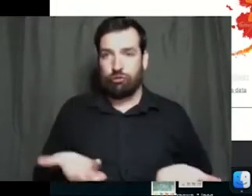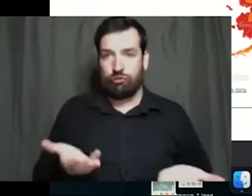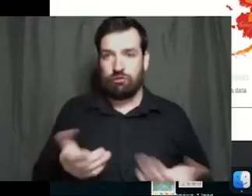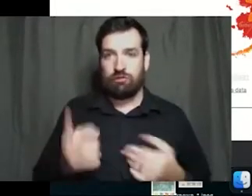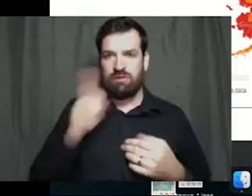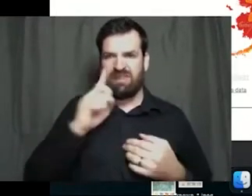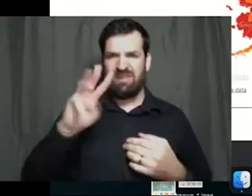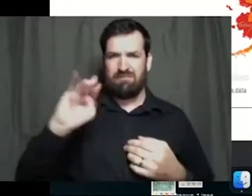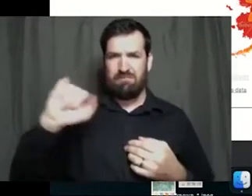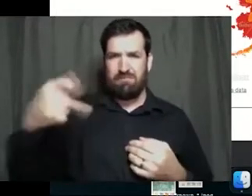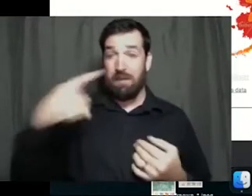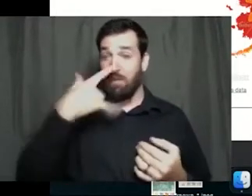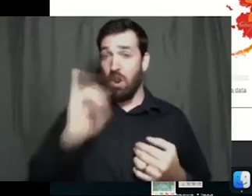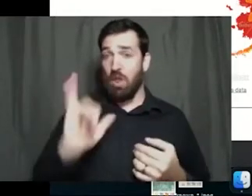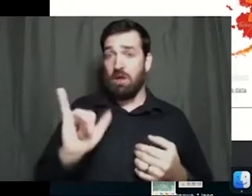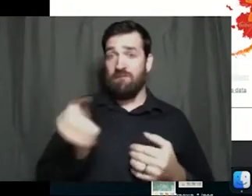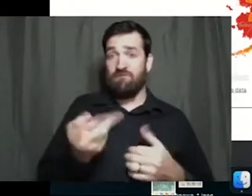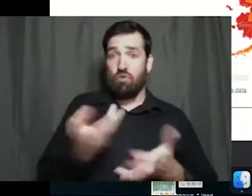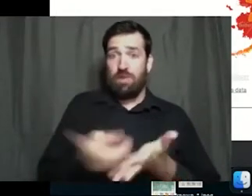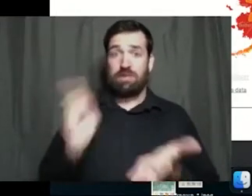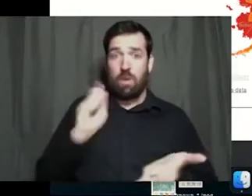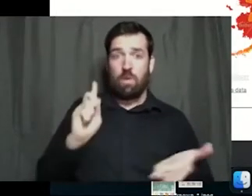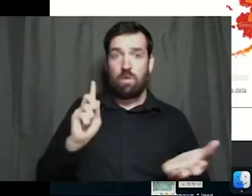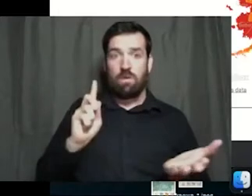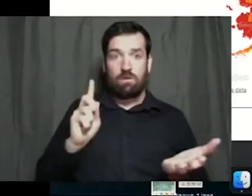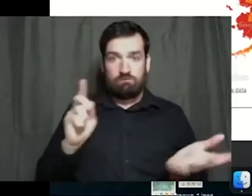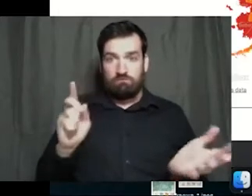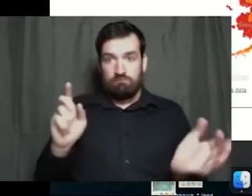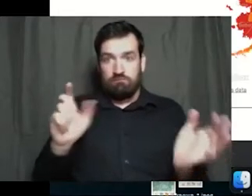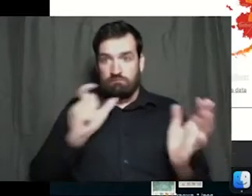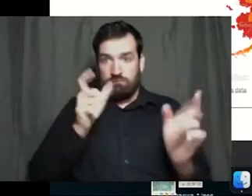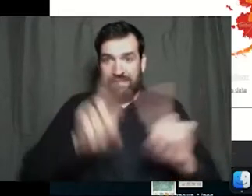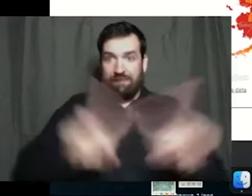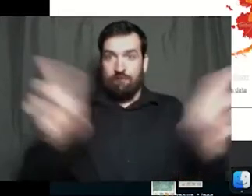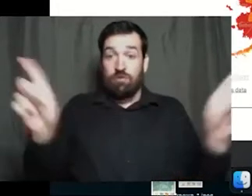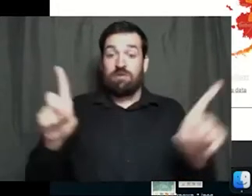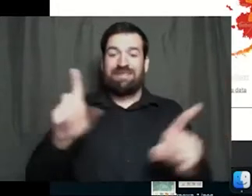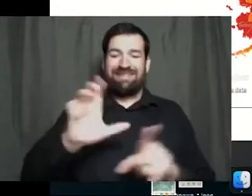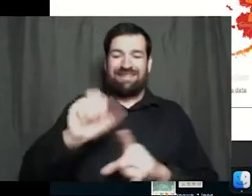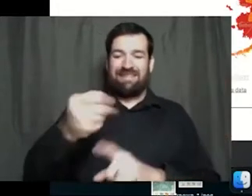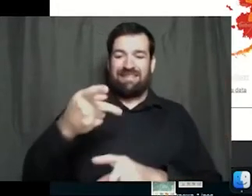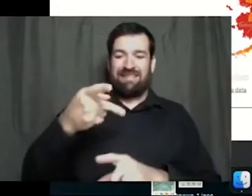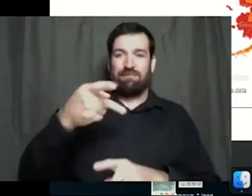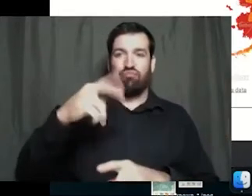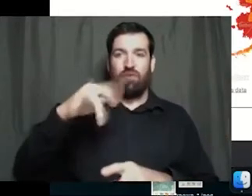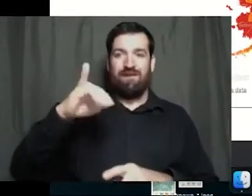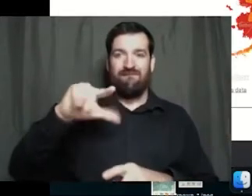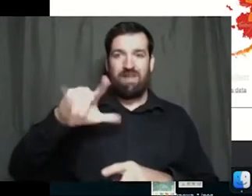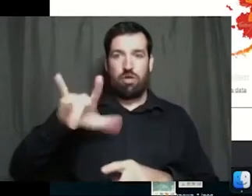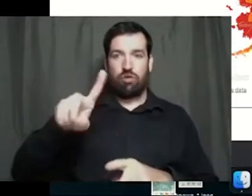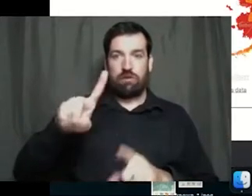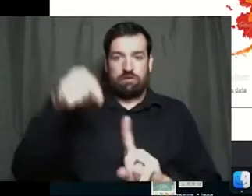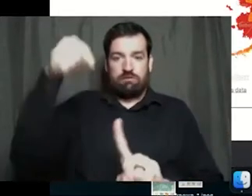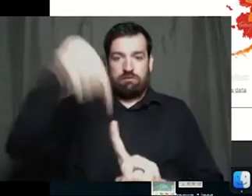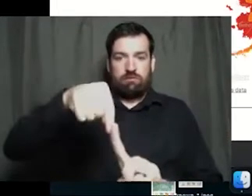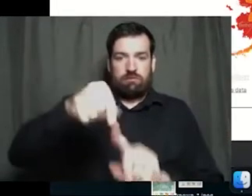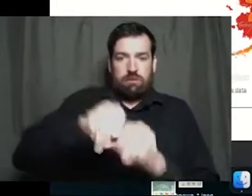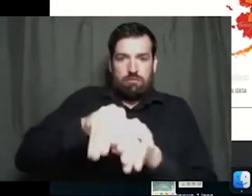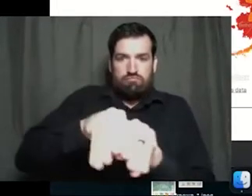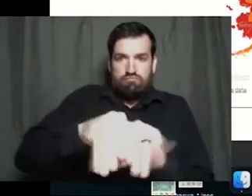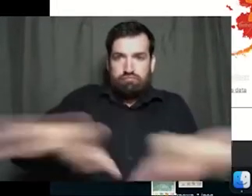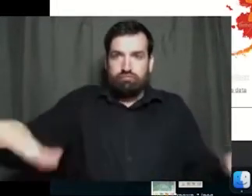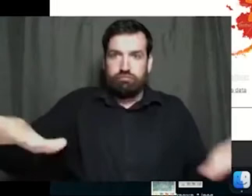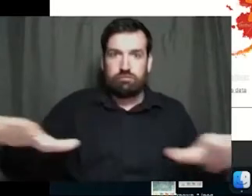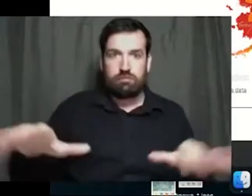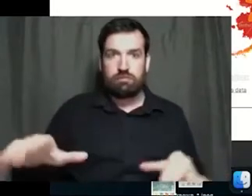like that. I looked down around Springfield. It's spreading out from Springfield, going now down into the coast, down into Florida, and there's another big nidus out west. You